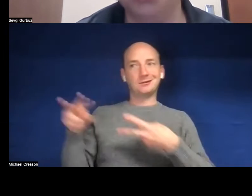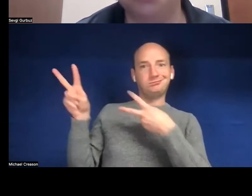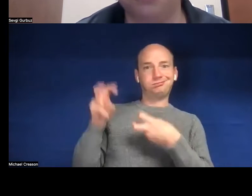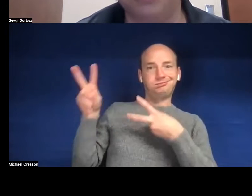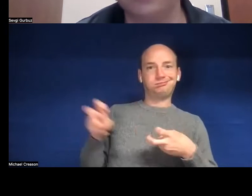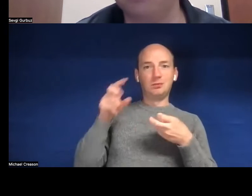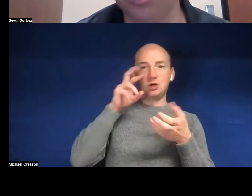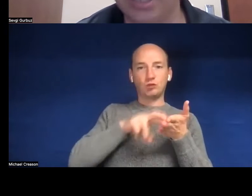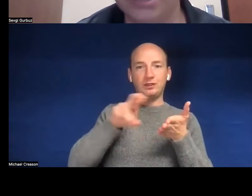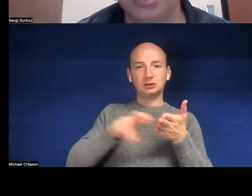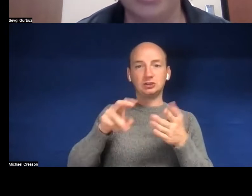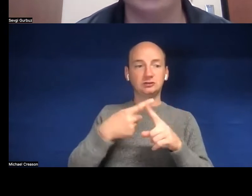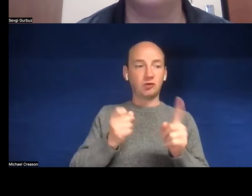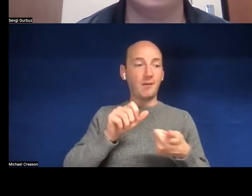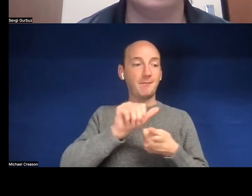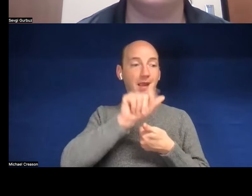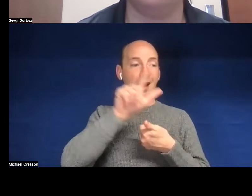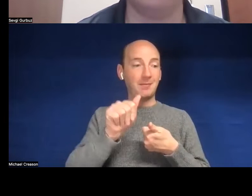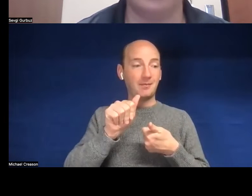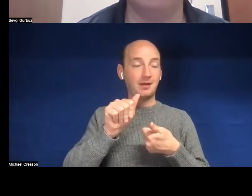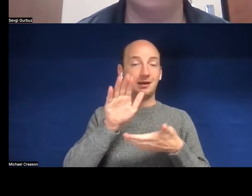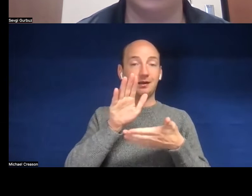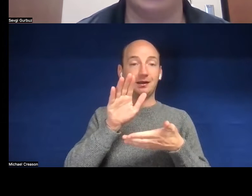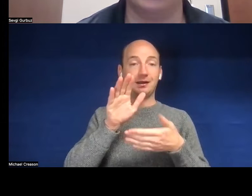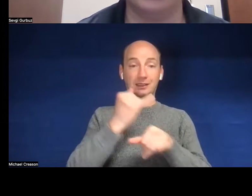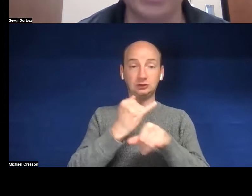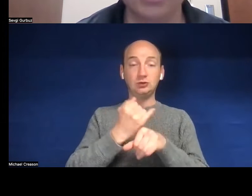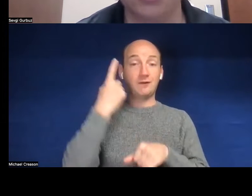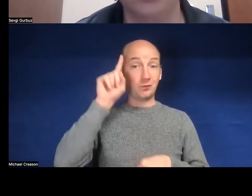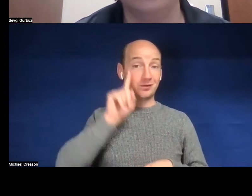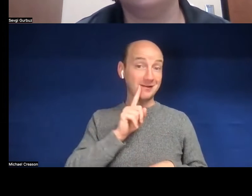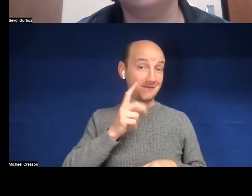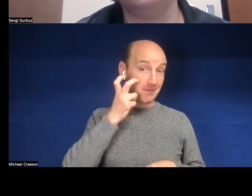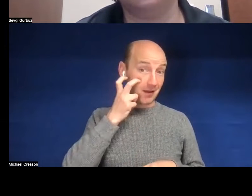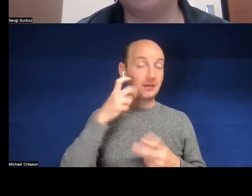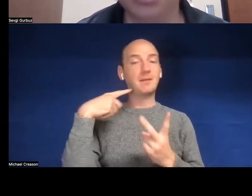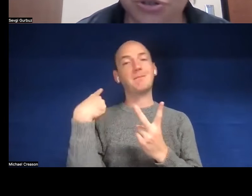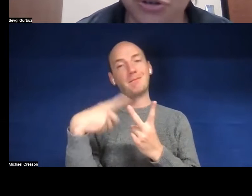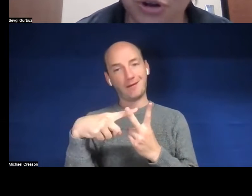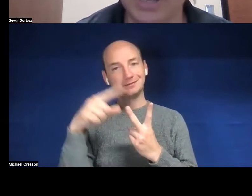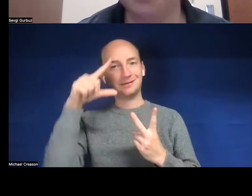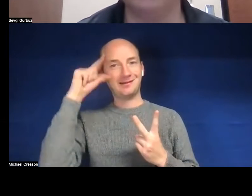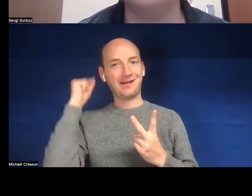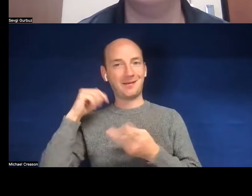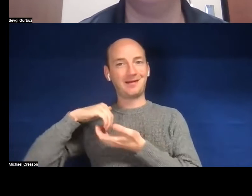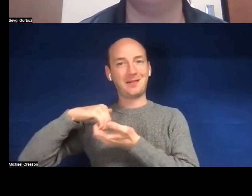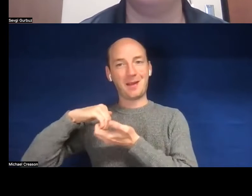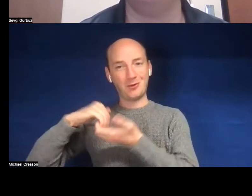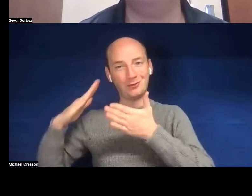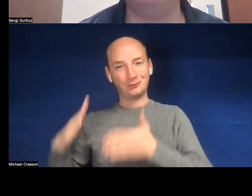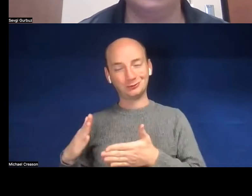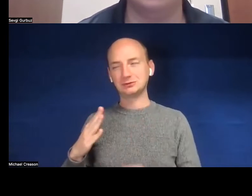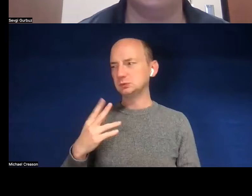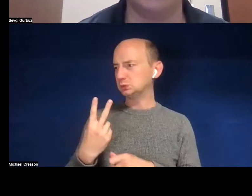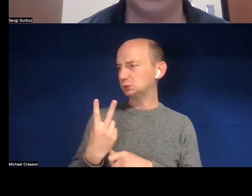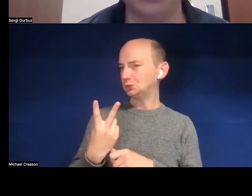Alabama Institute from the Deaf and Blind, as well as our collaborators at Gallaudet. A couple of years ago, we had the privilege